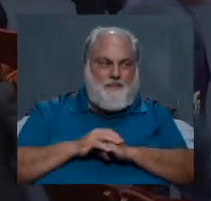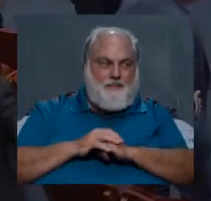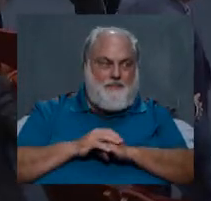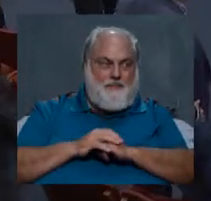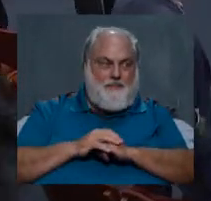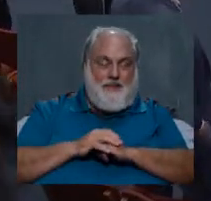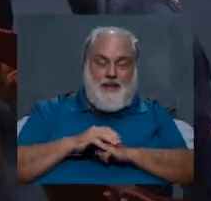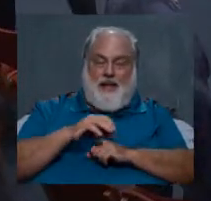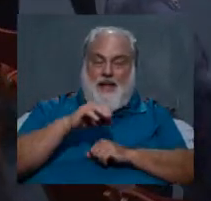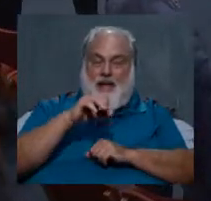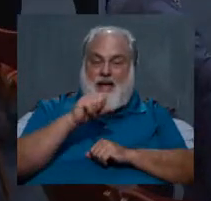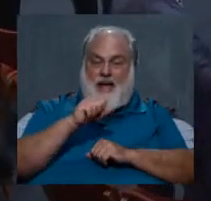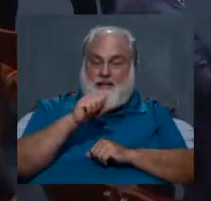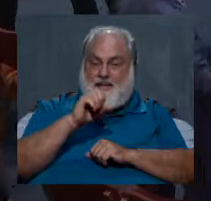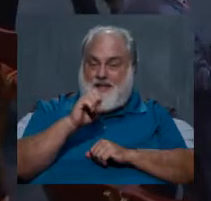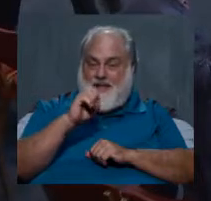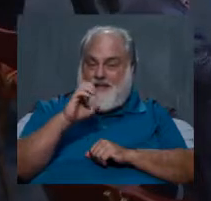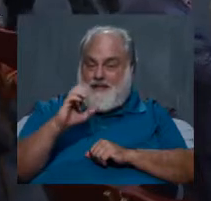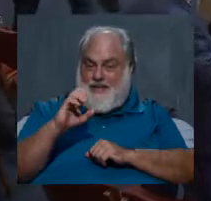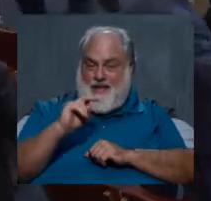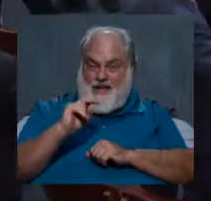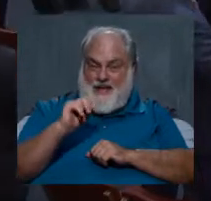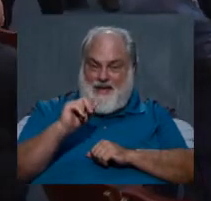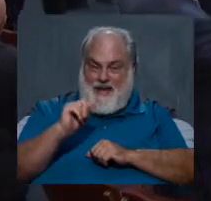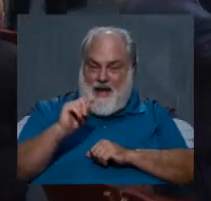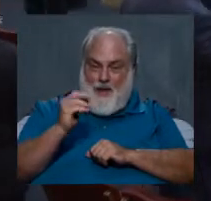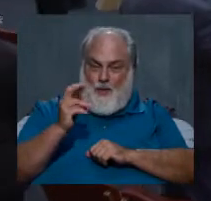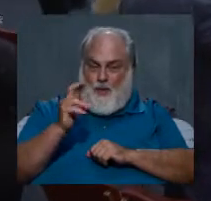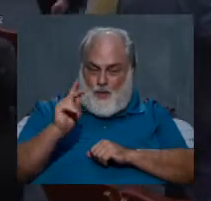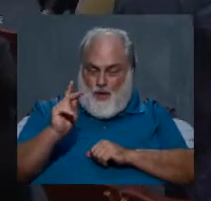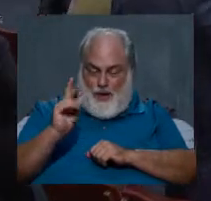By the way, it's on the SEC Network, if you have that channel. So,